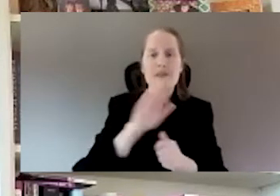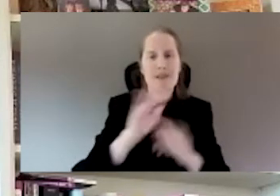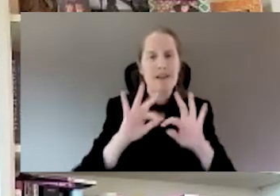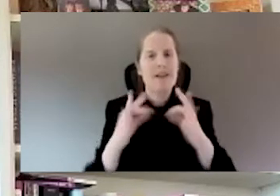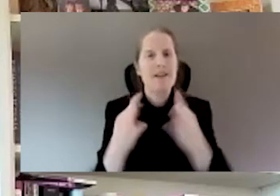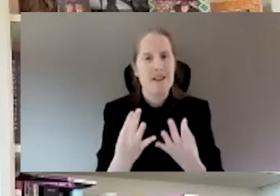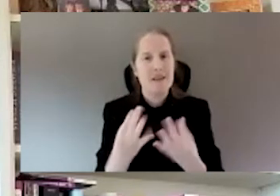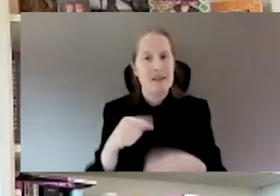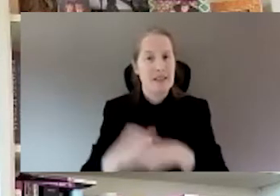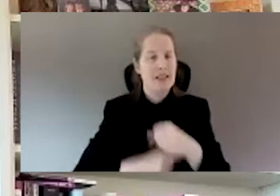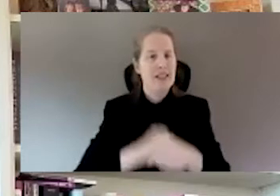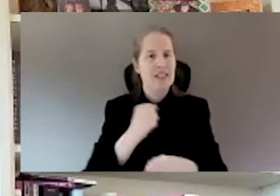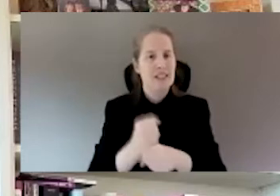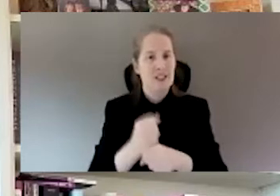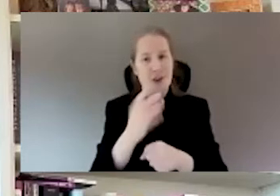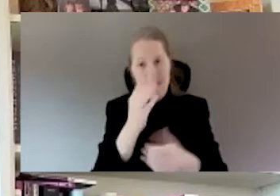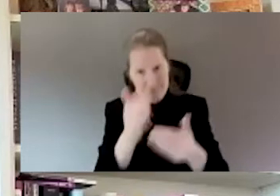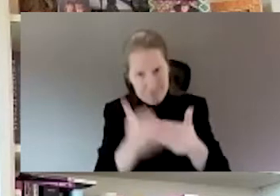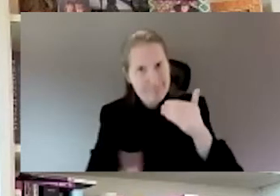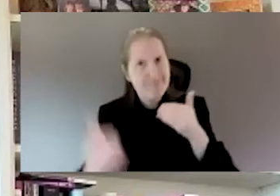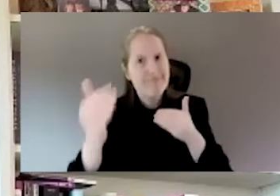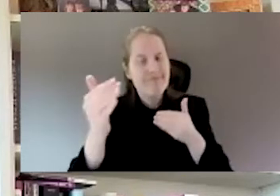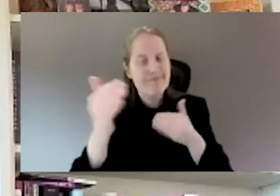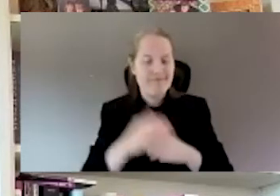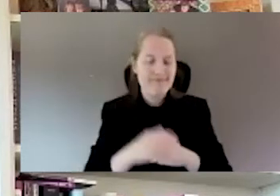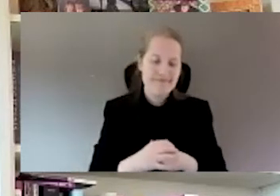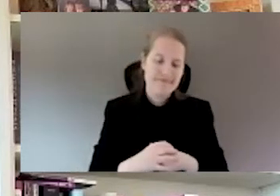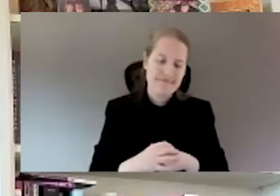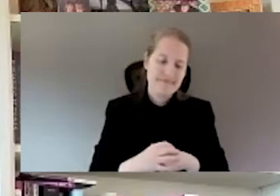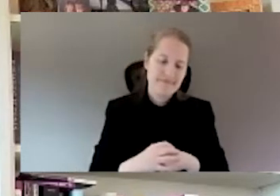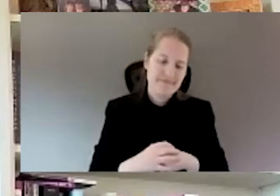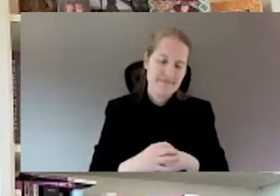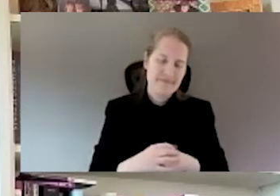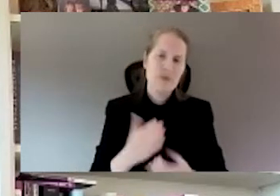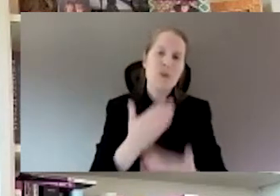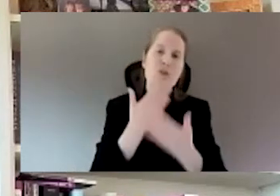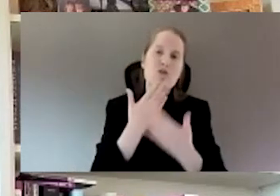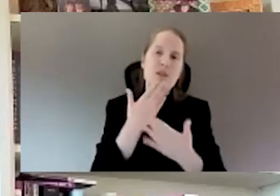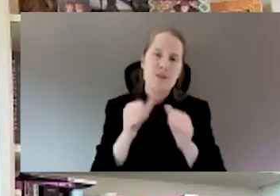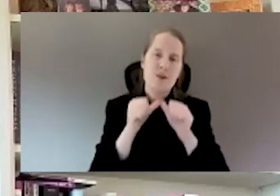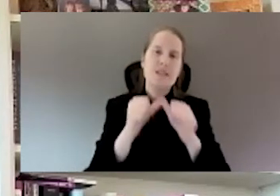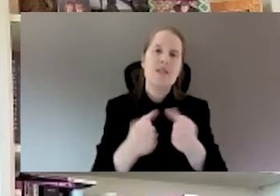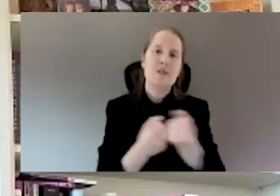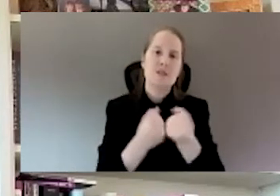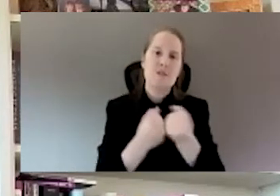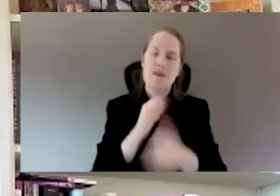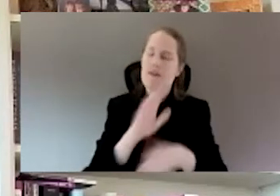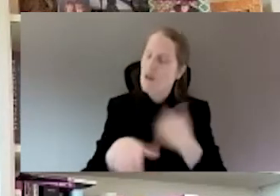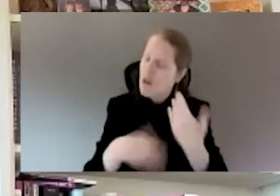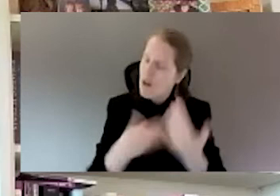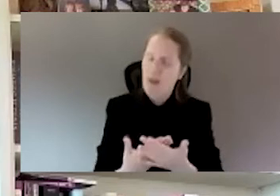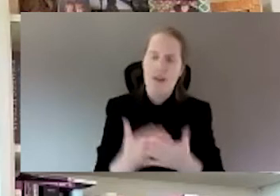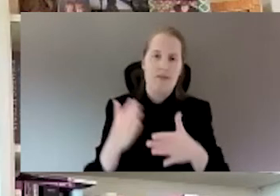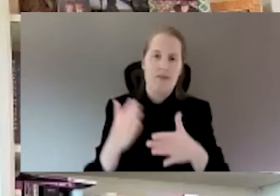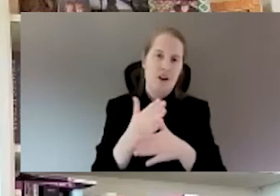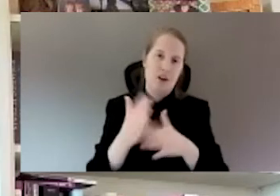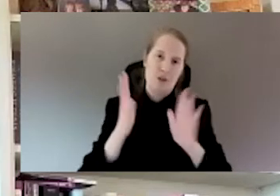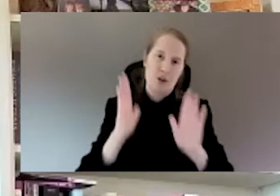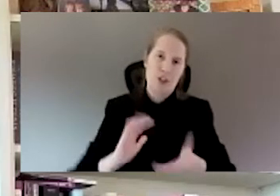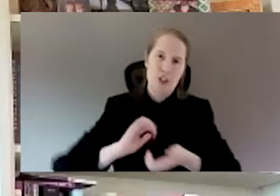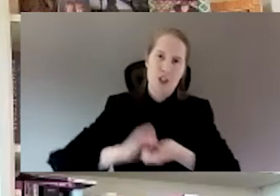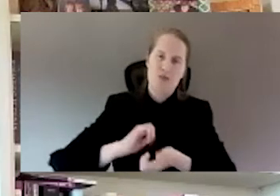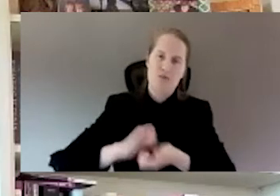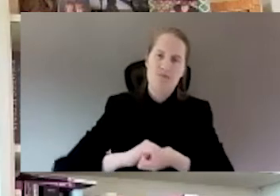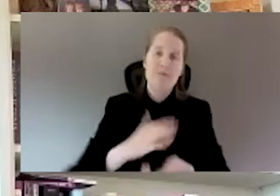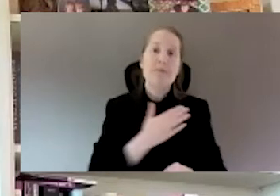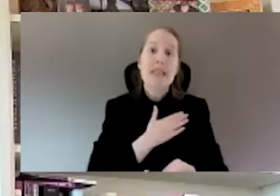year and beyond. We're grateful for the continued support of all of our conference partners. And please be sure